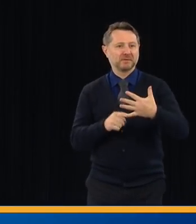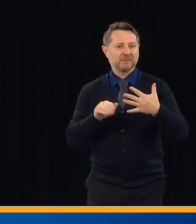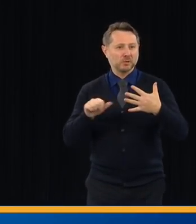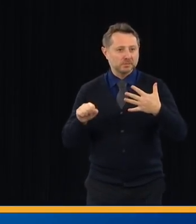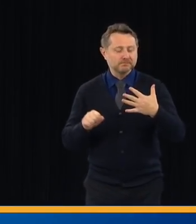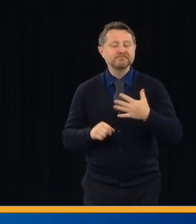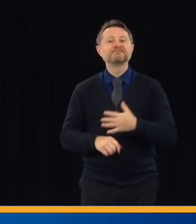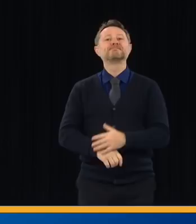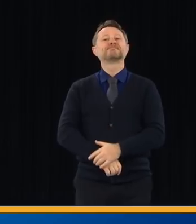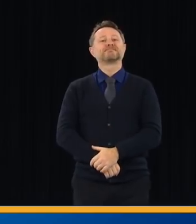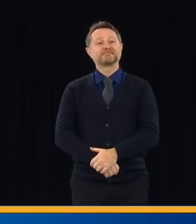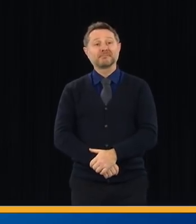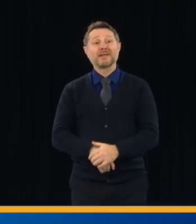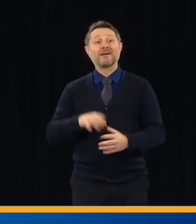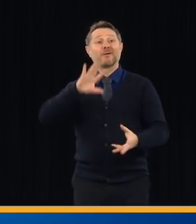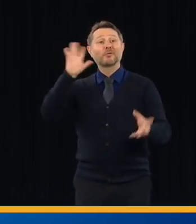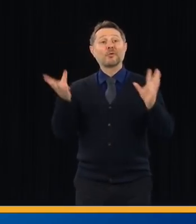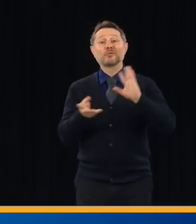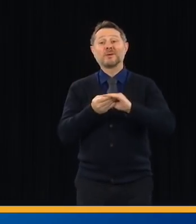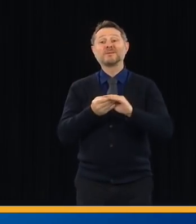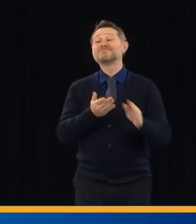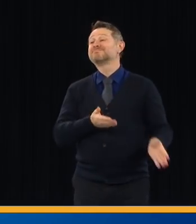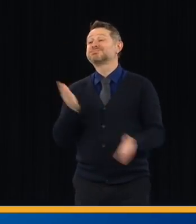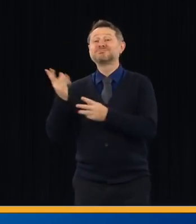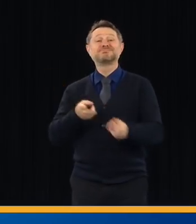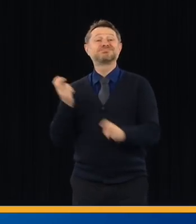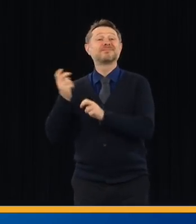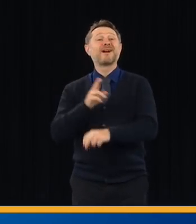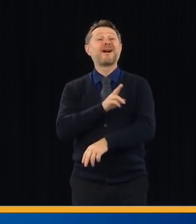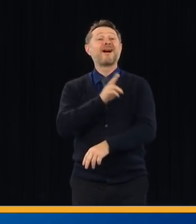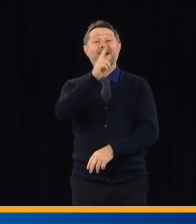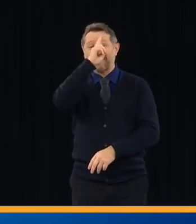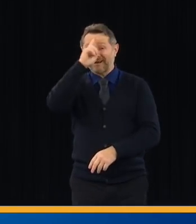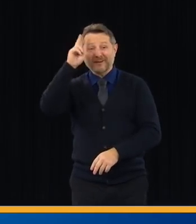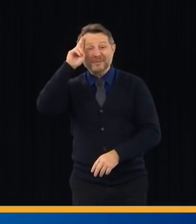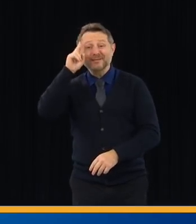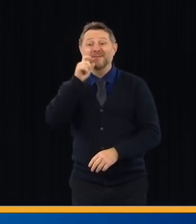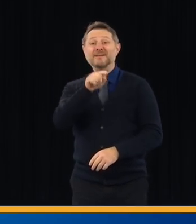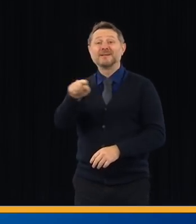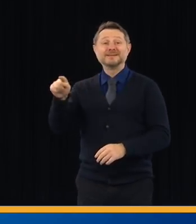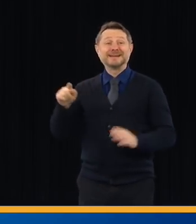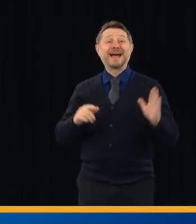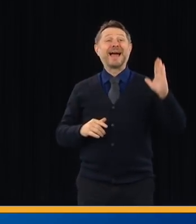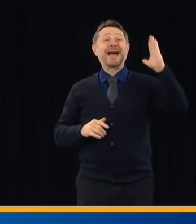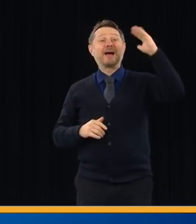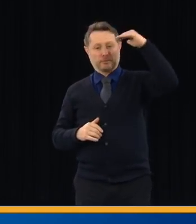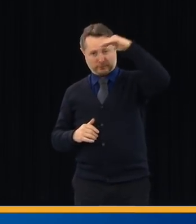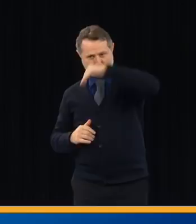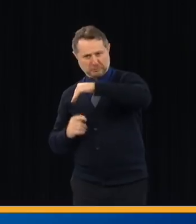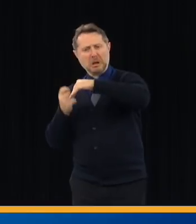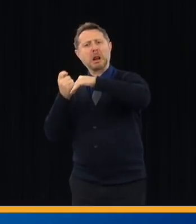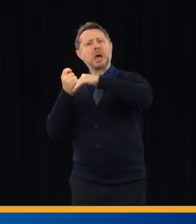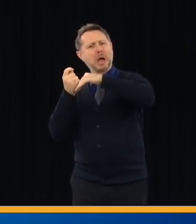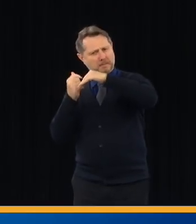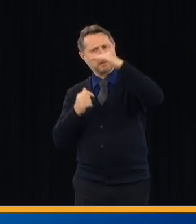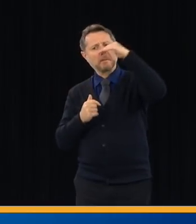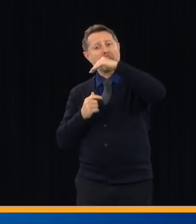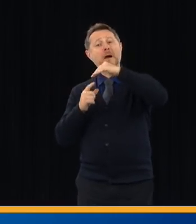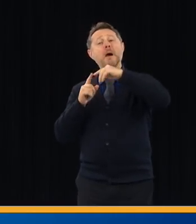Total number of hospitalized is down a blip, but we believe that's